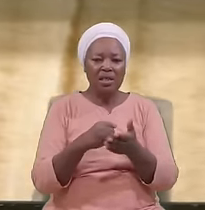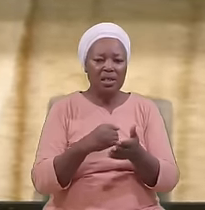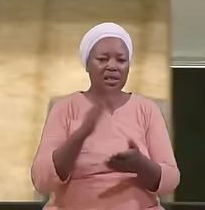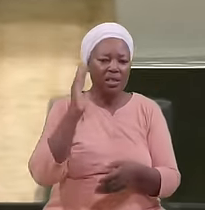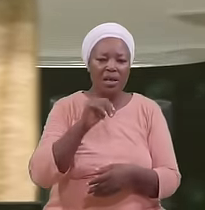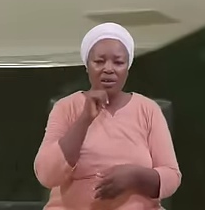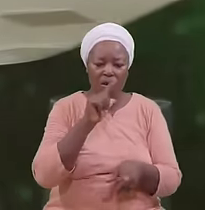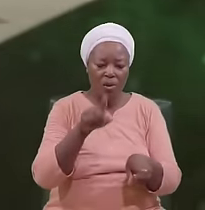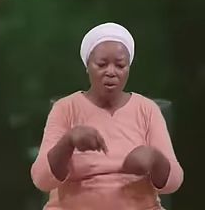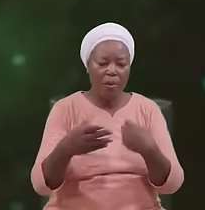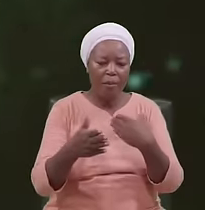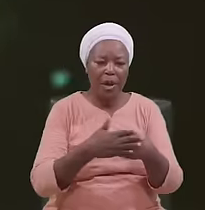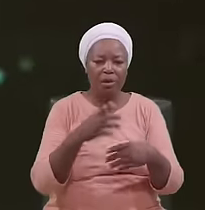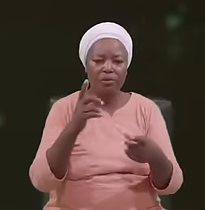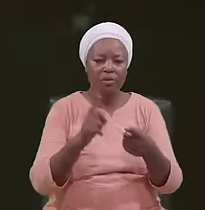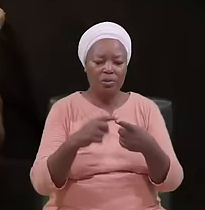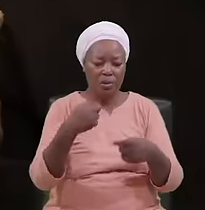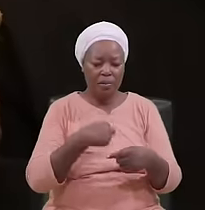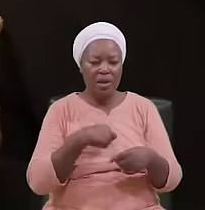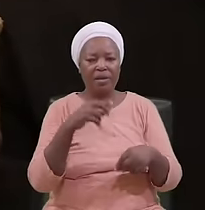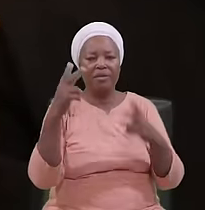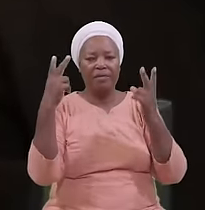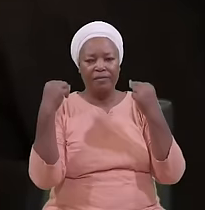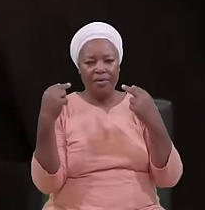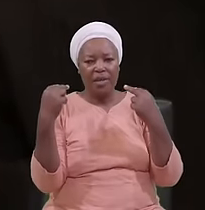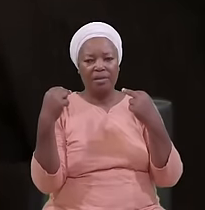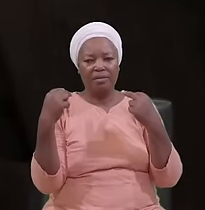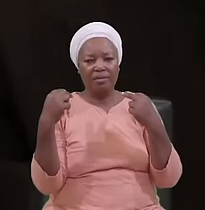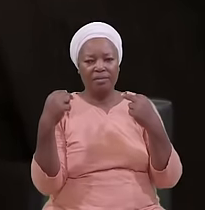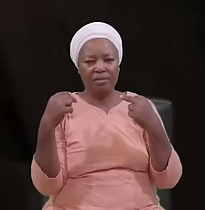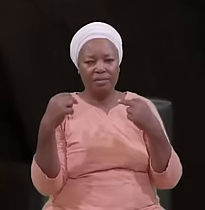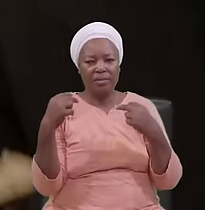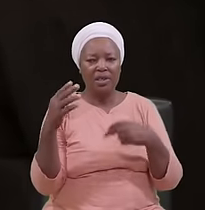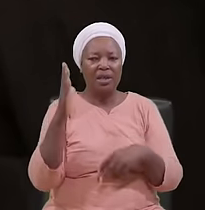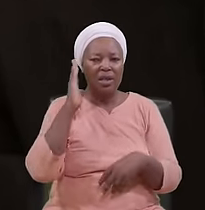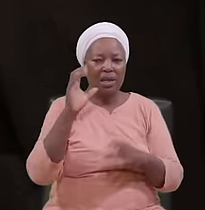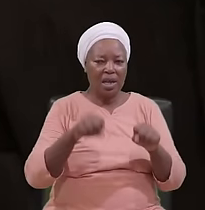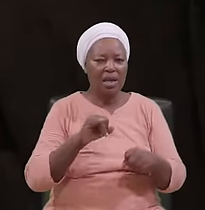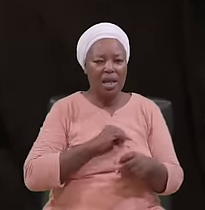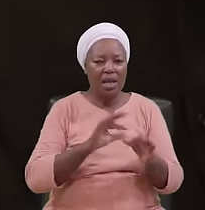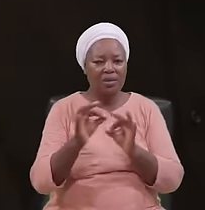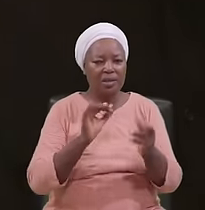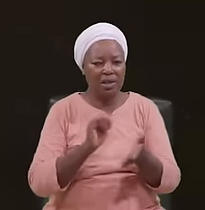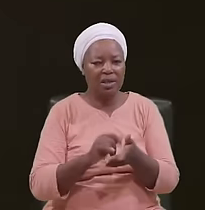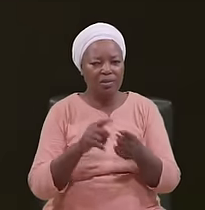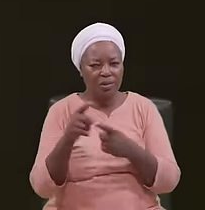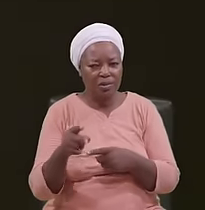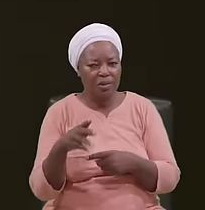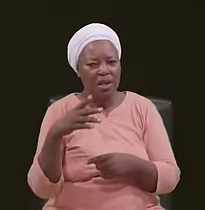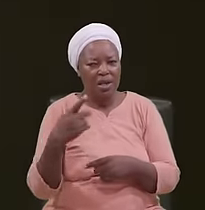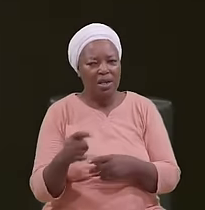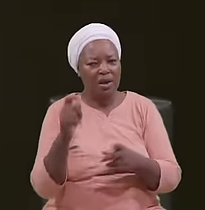return unto me void. Can I explain that to you? The